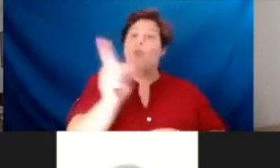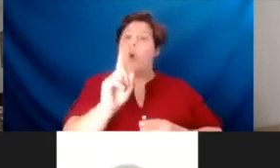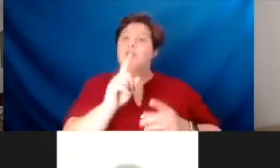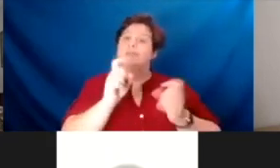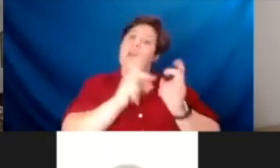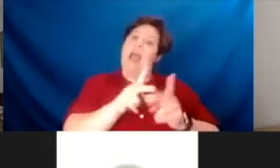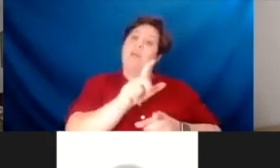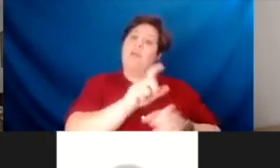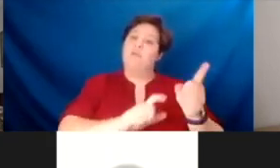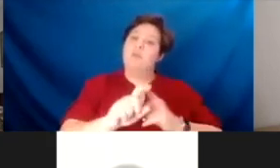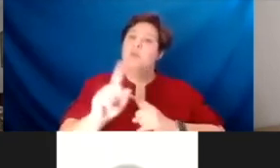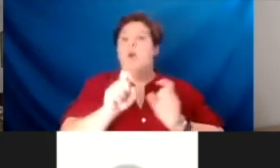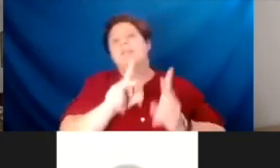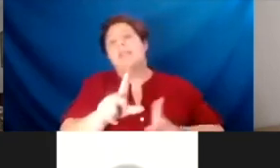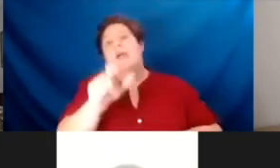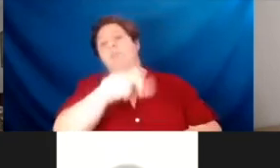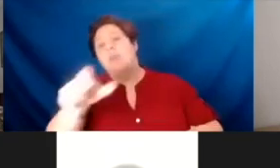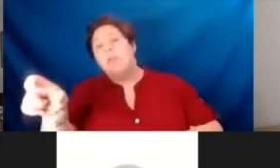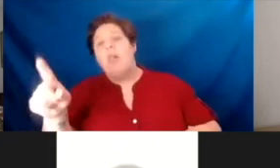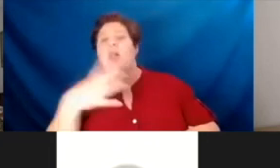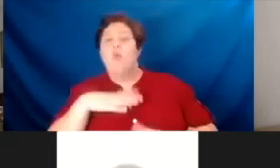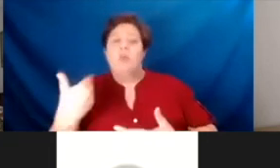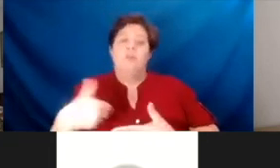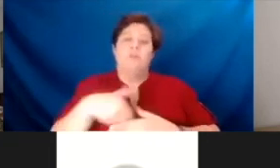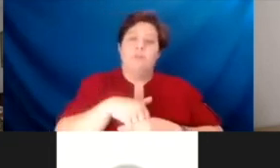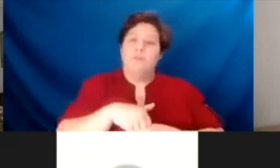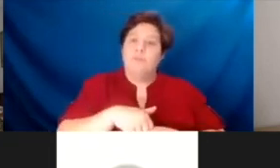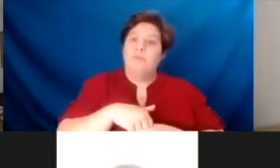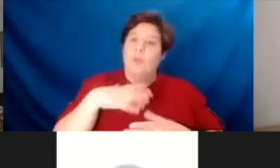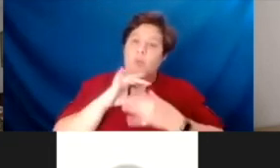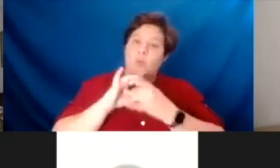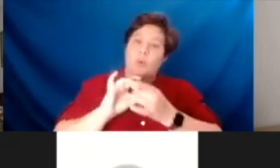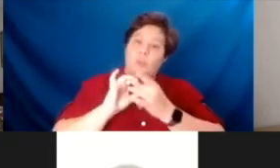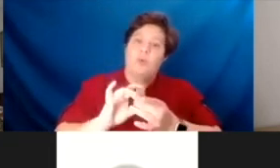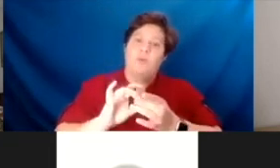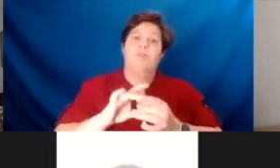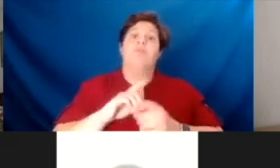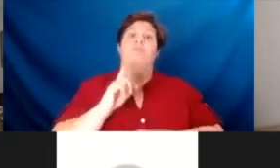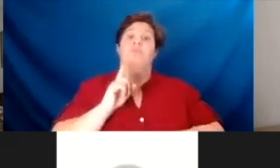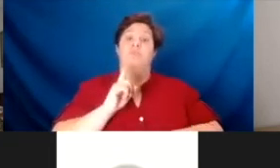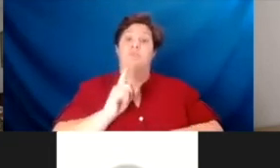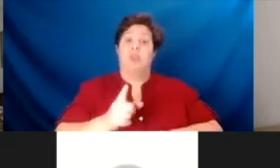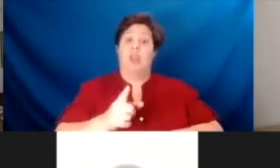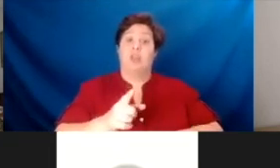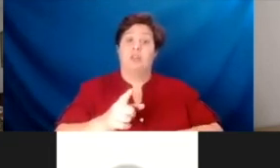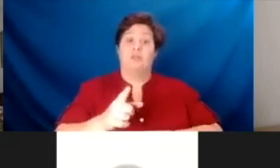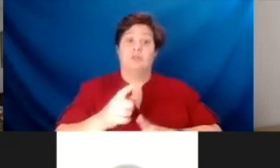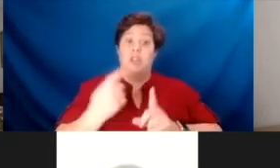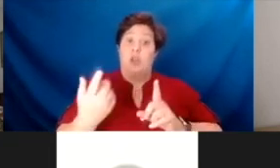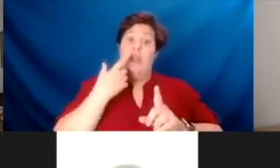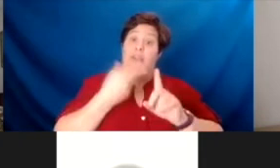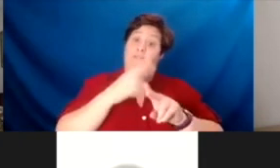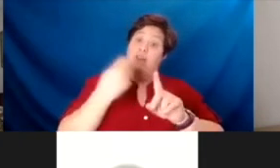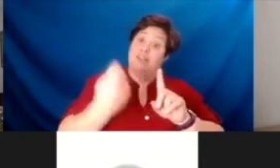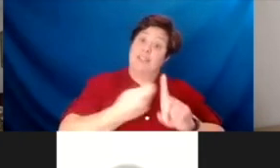sort of people you want to involve and to work with. And then there would be, in the case of successful application, the